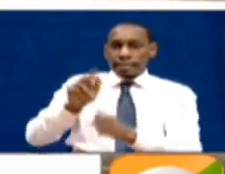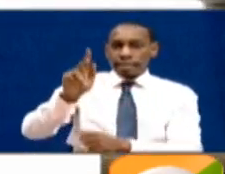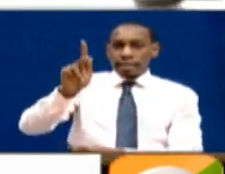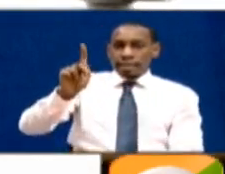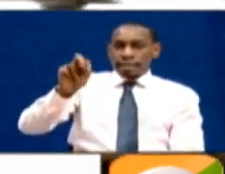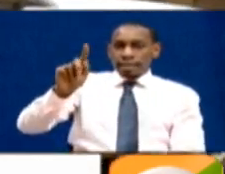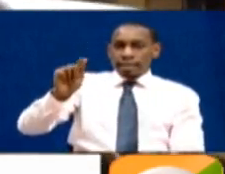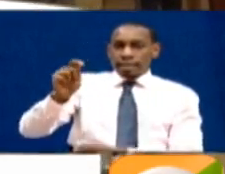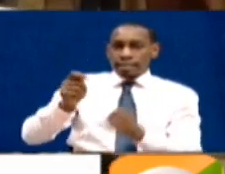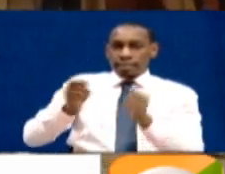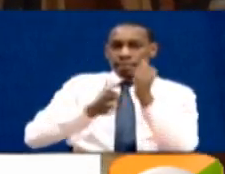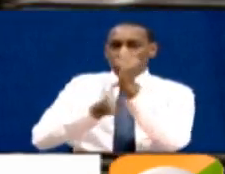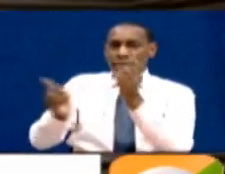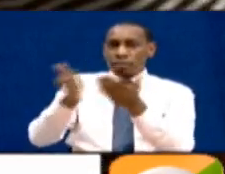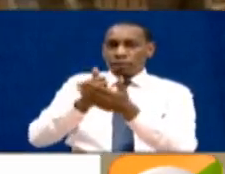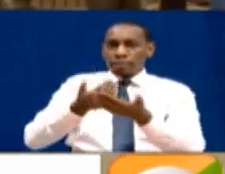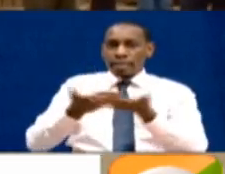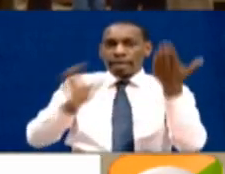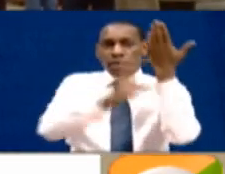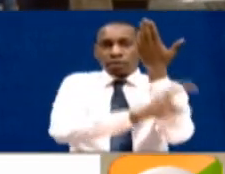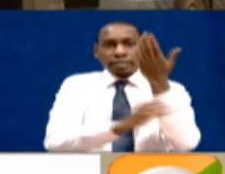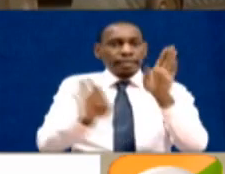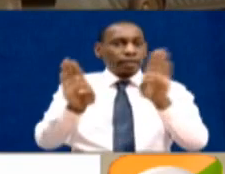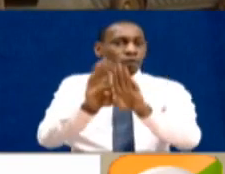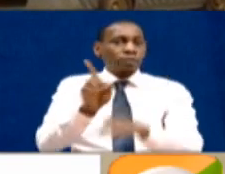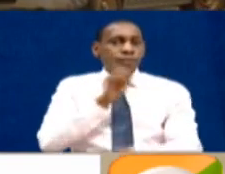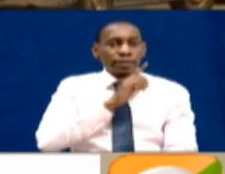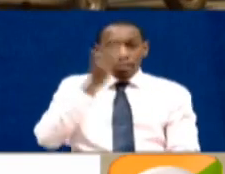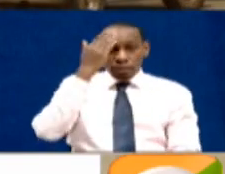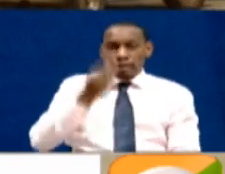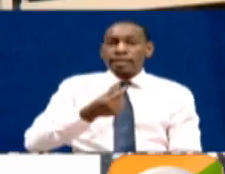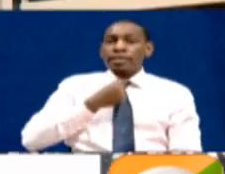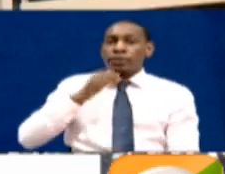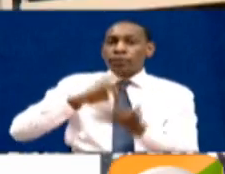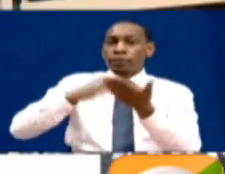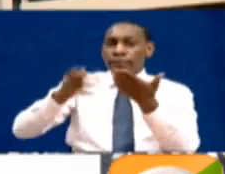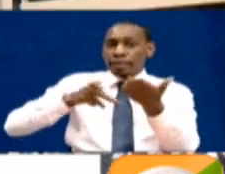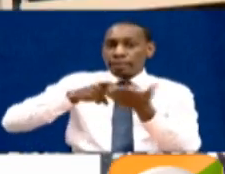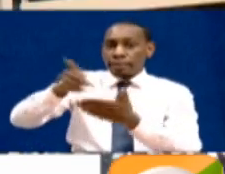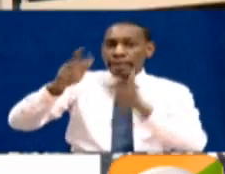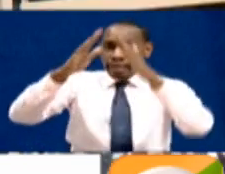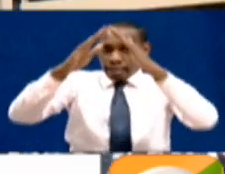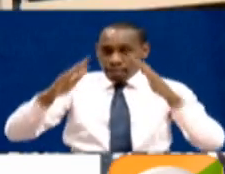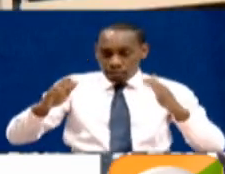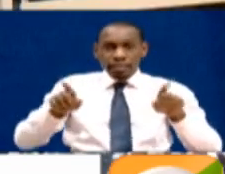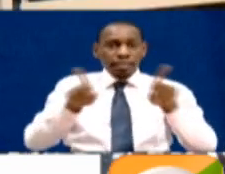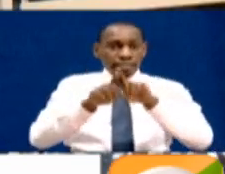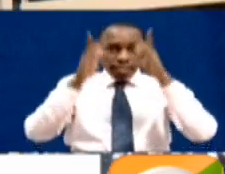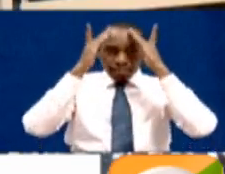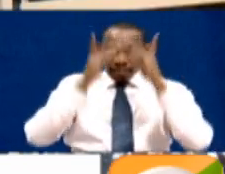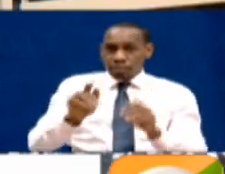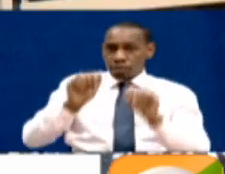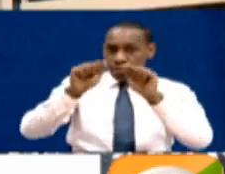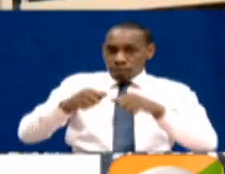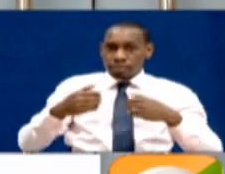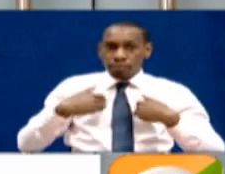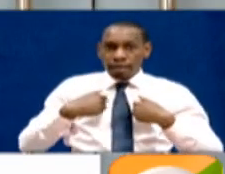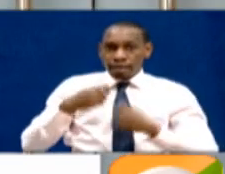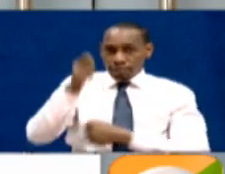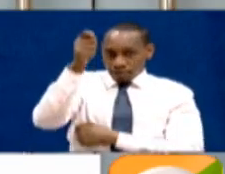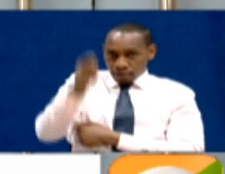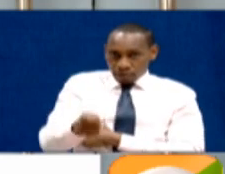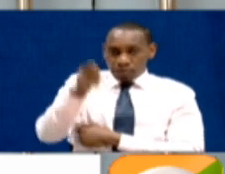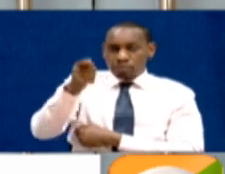branch offices across the country have been closed as the union failed to pay rent. The move likely to invite auctioneers